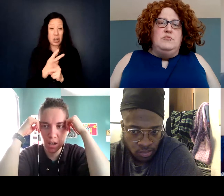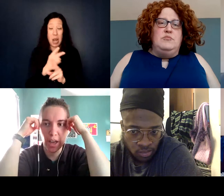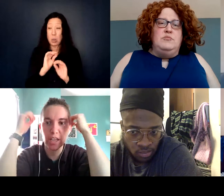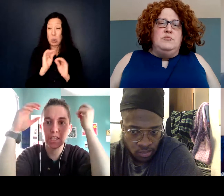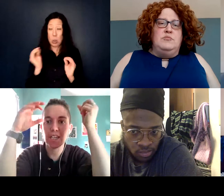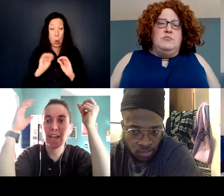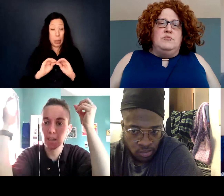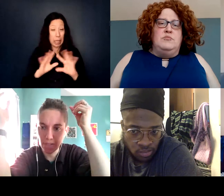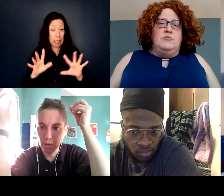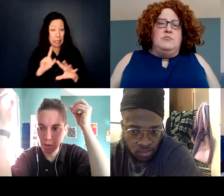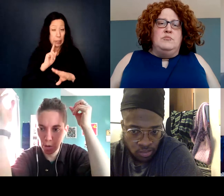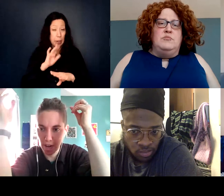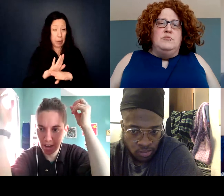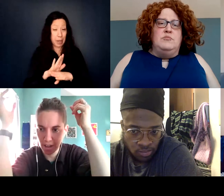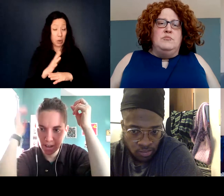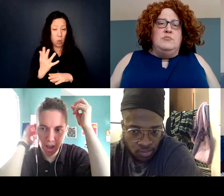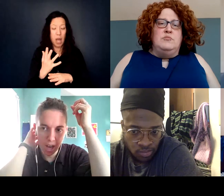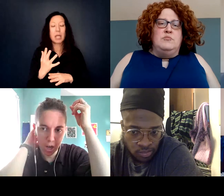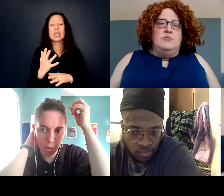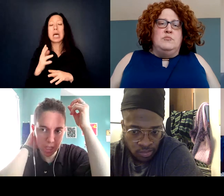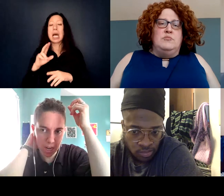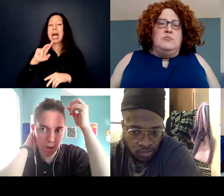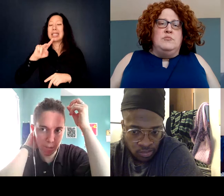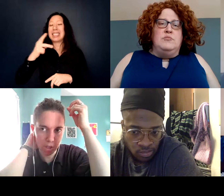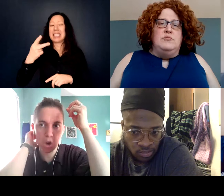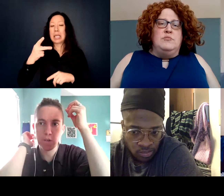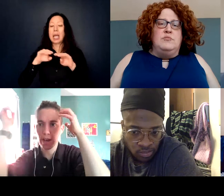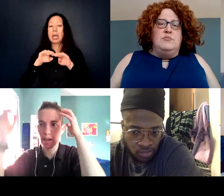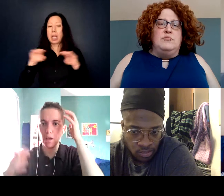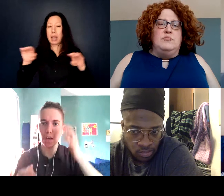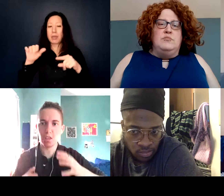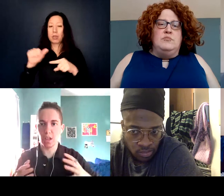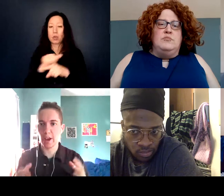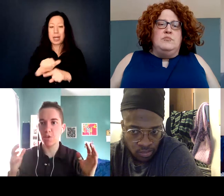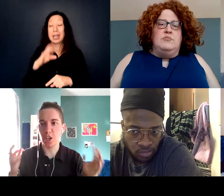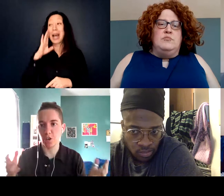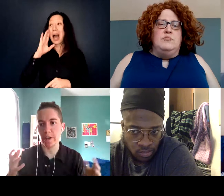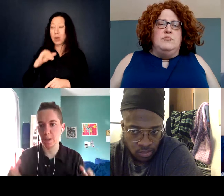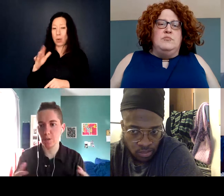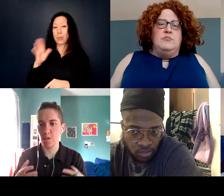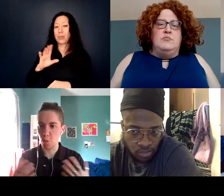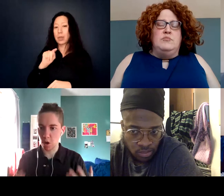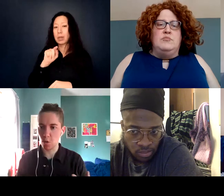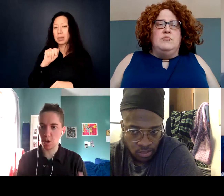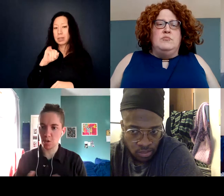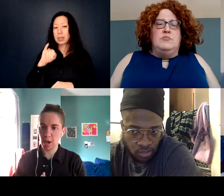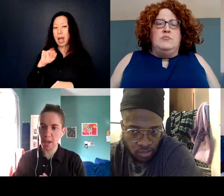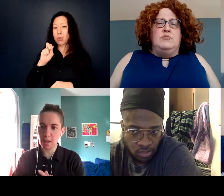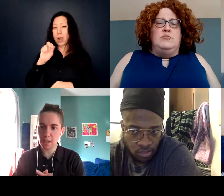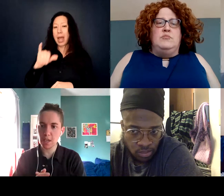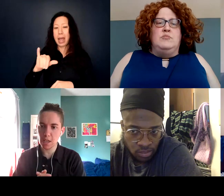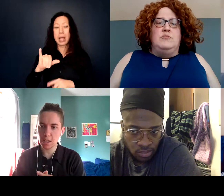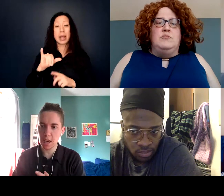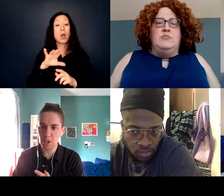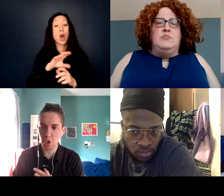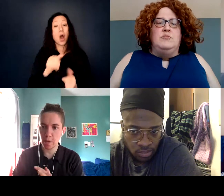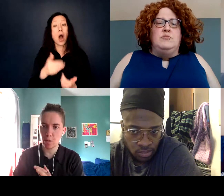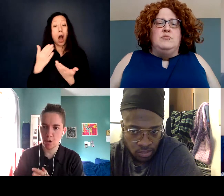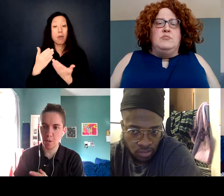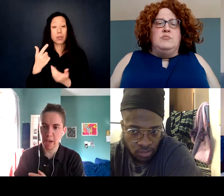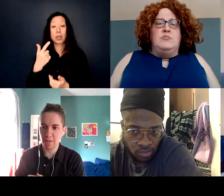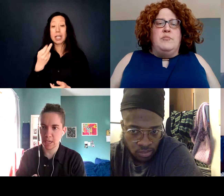is like a second level training. I know when Tyre was offering the like gender inclusivity 101 training, the